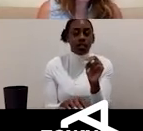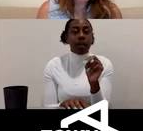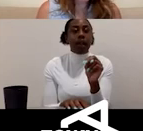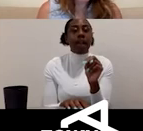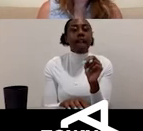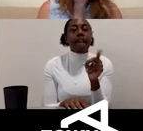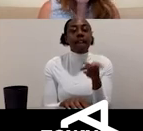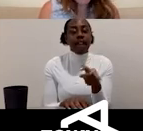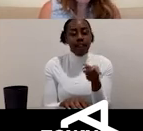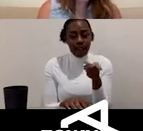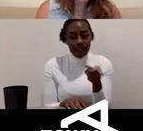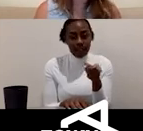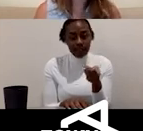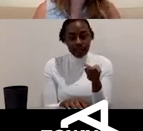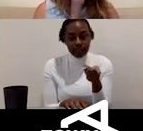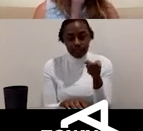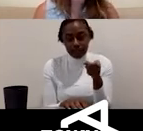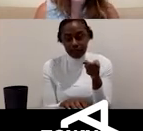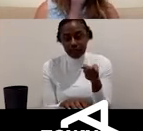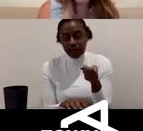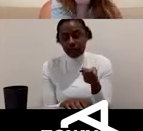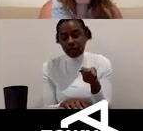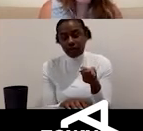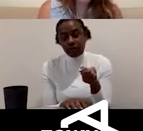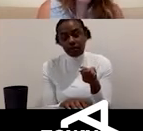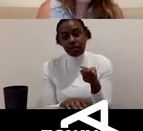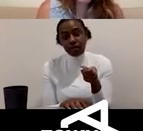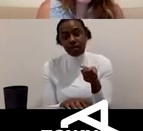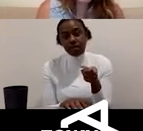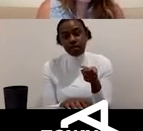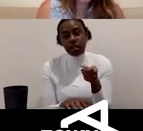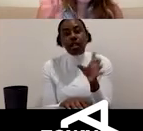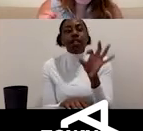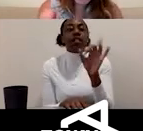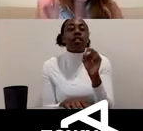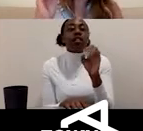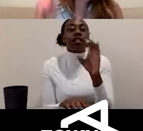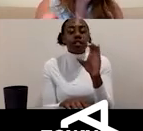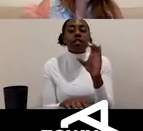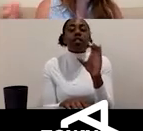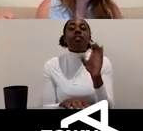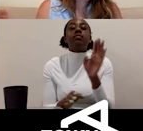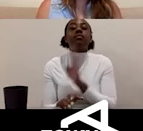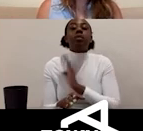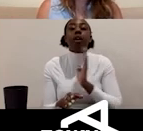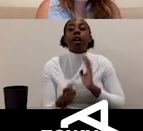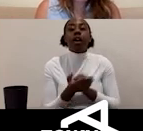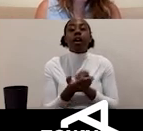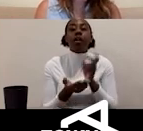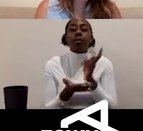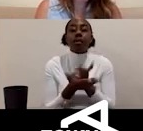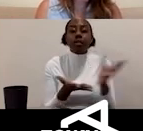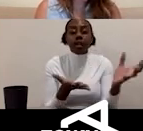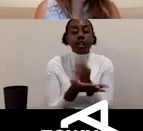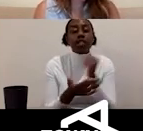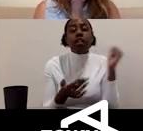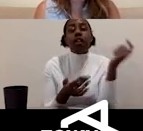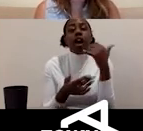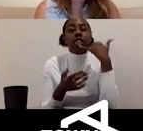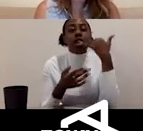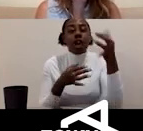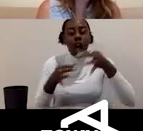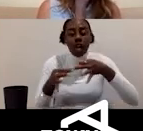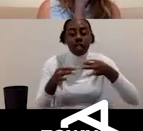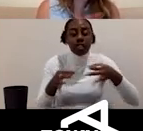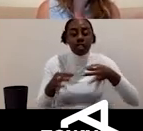basically that the FISA court had approved in one warrant the collection of all of the call detail records of basically everyone in